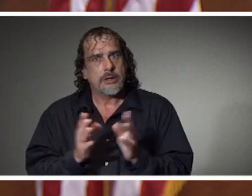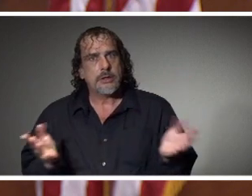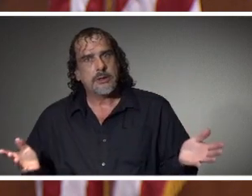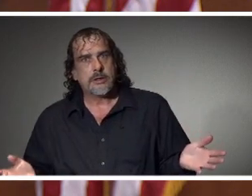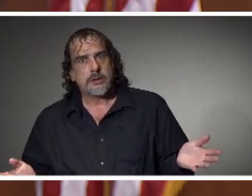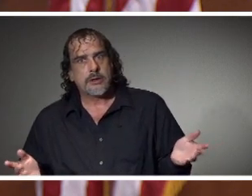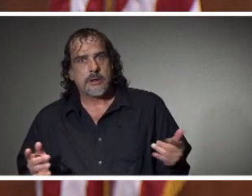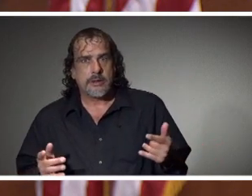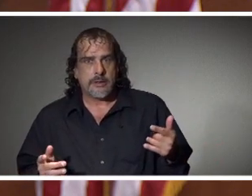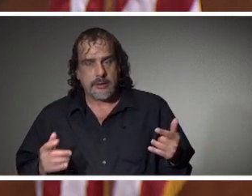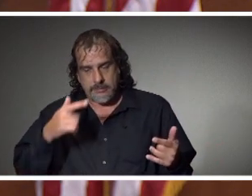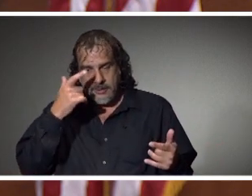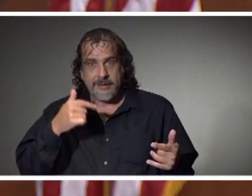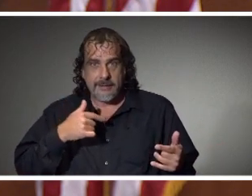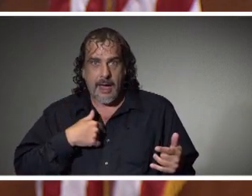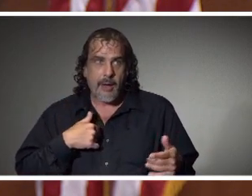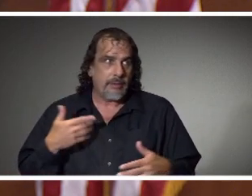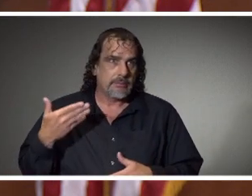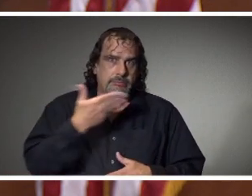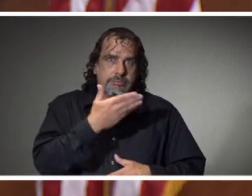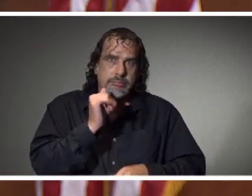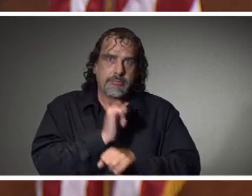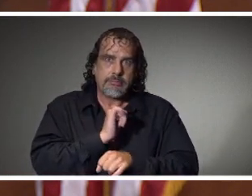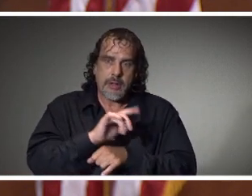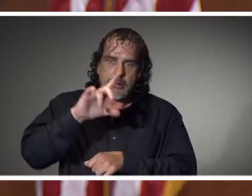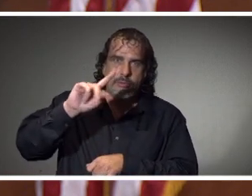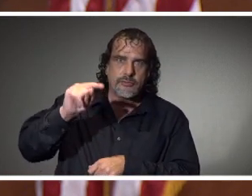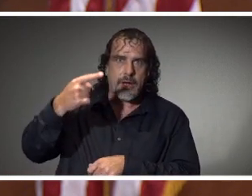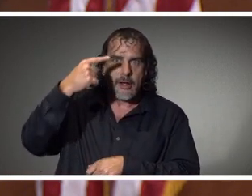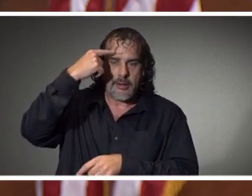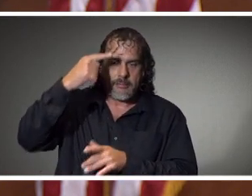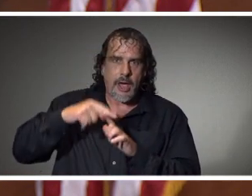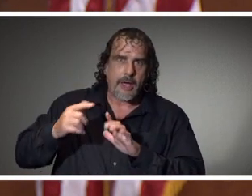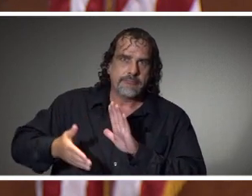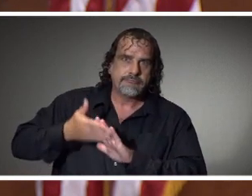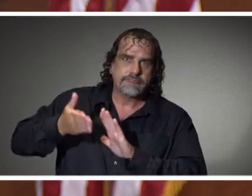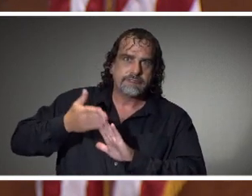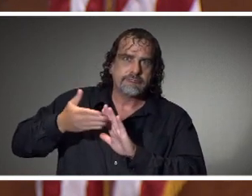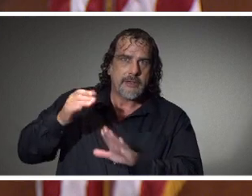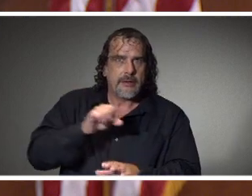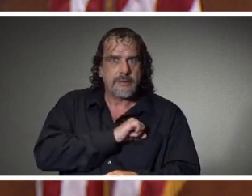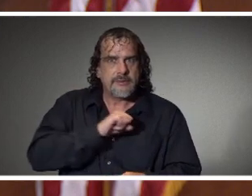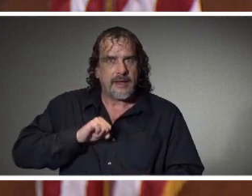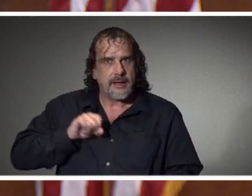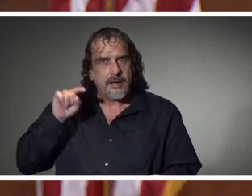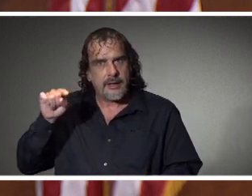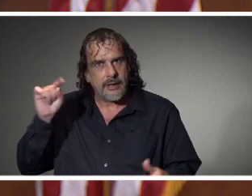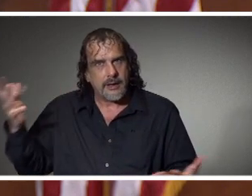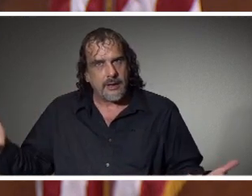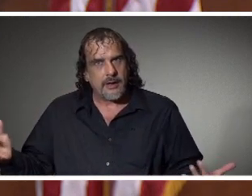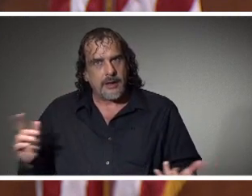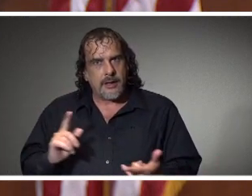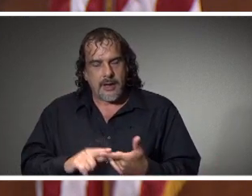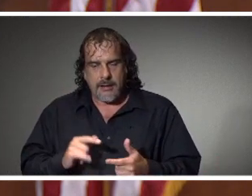having served and worked in that building across the street for 8 years, at the end of every